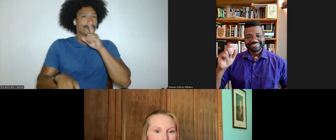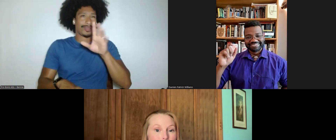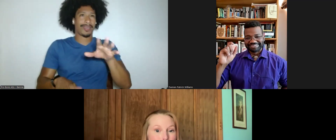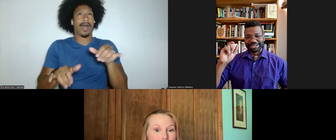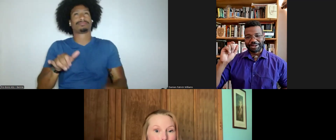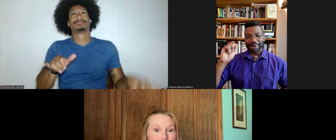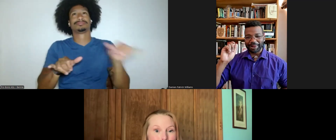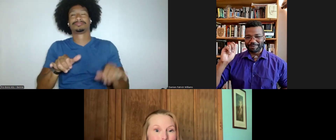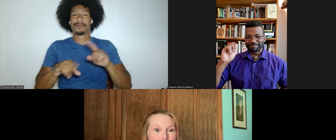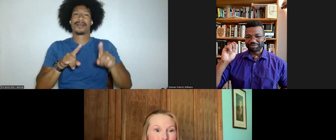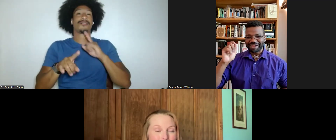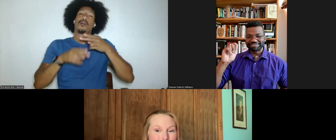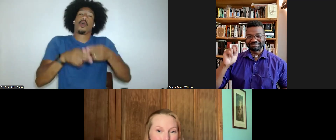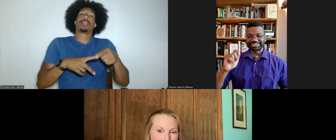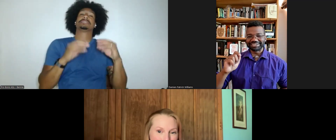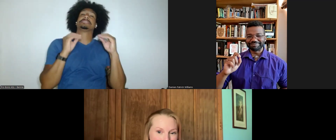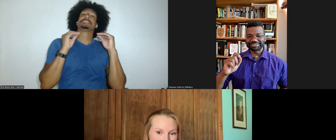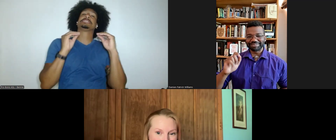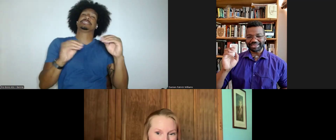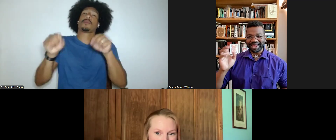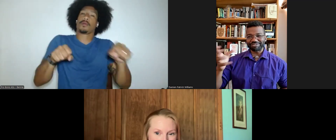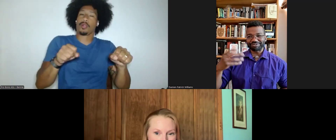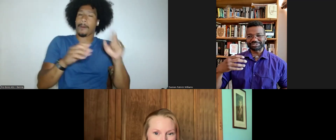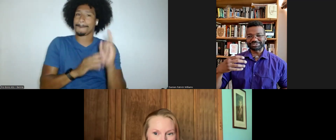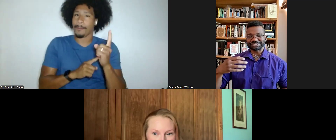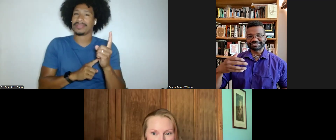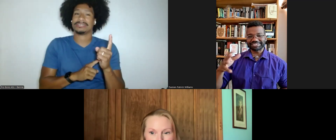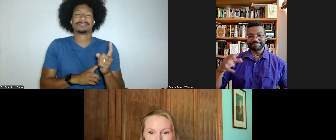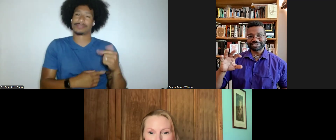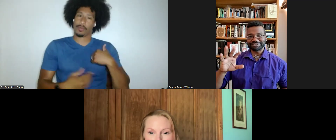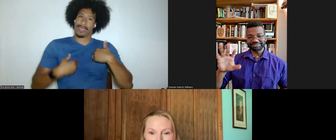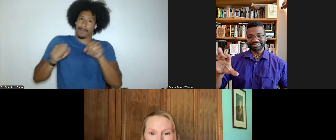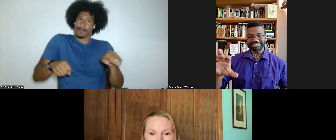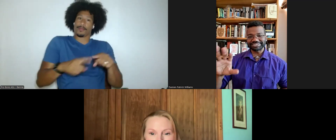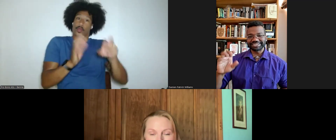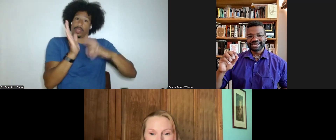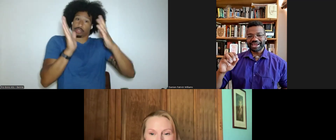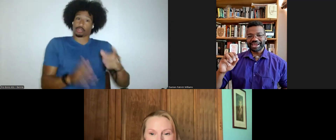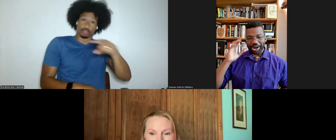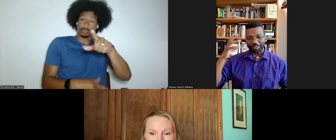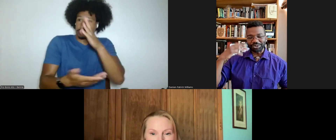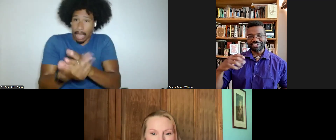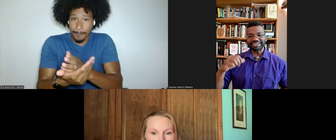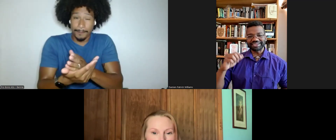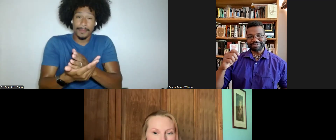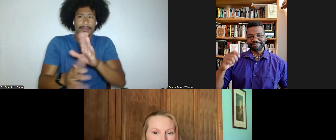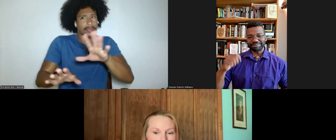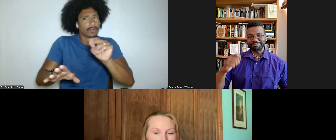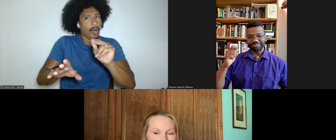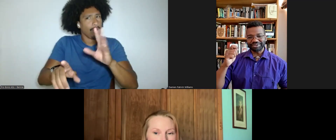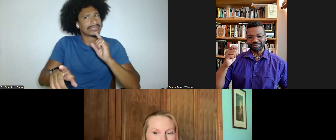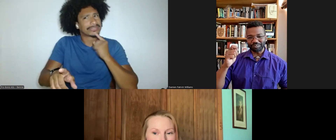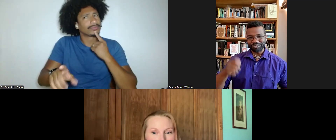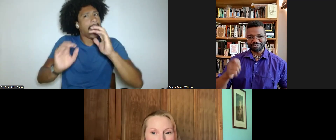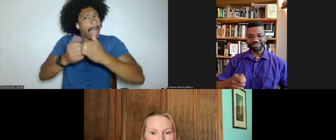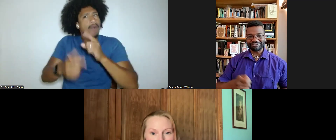moment. We have the ability to like have the researchers kind of stop and go, no, seriously, how are you thinking about the